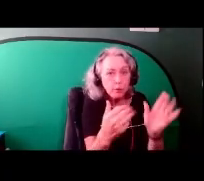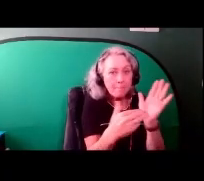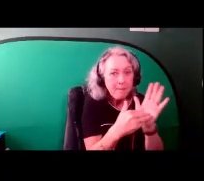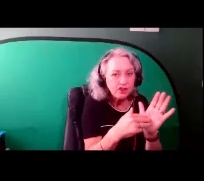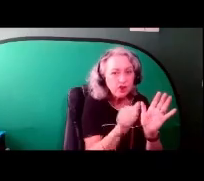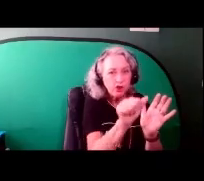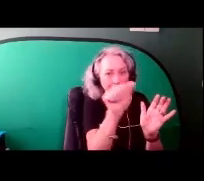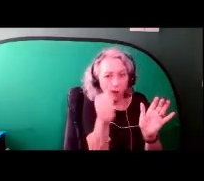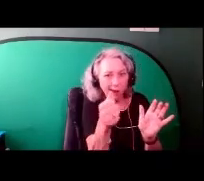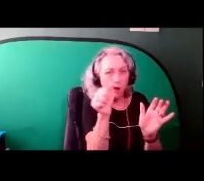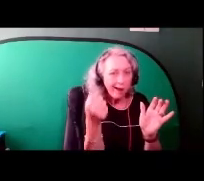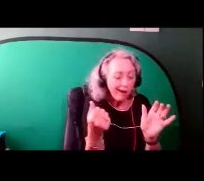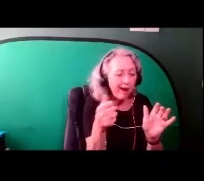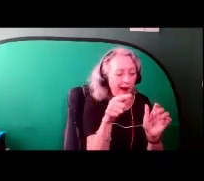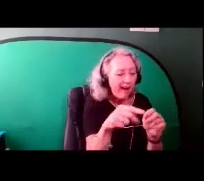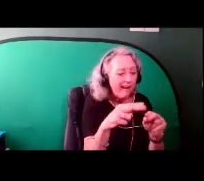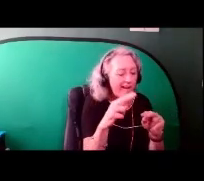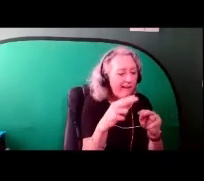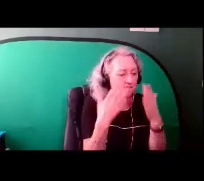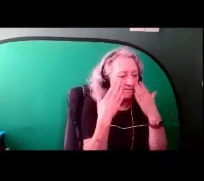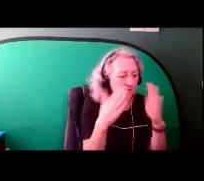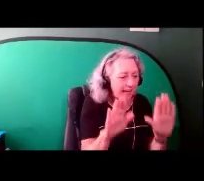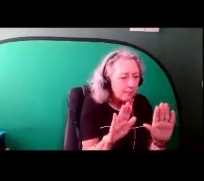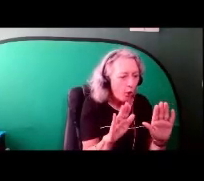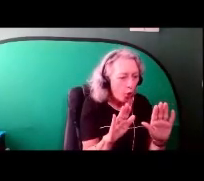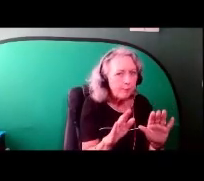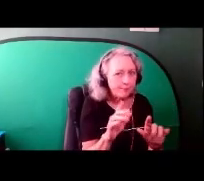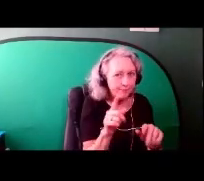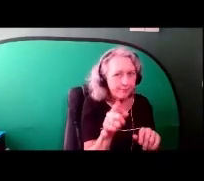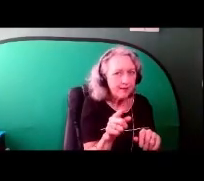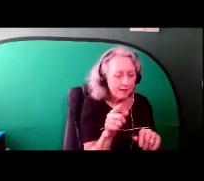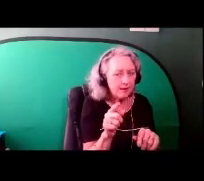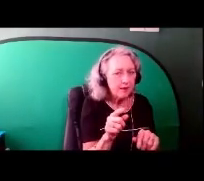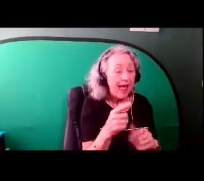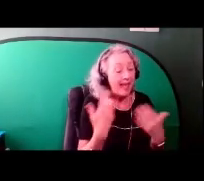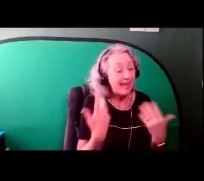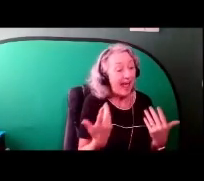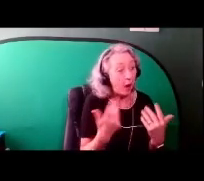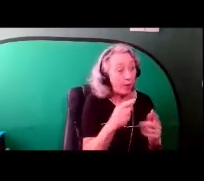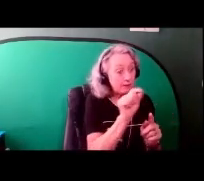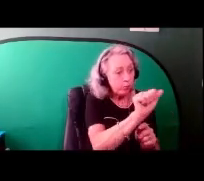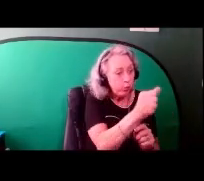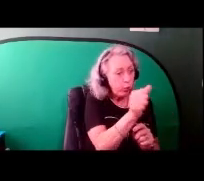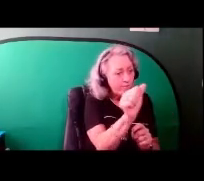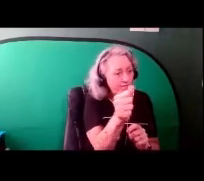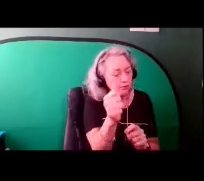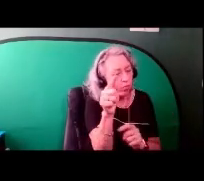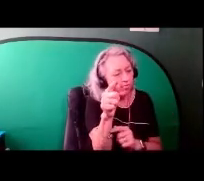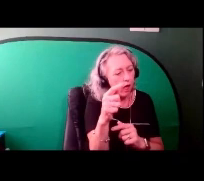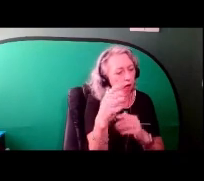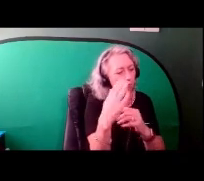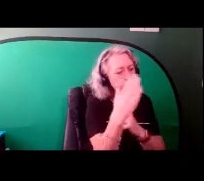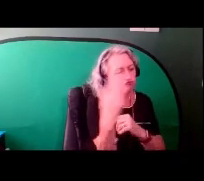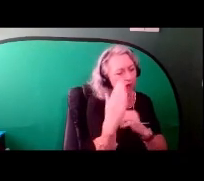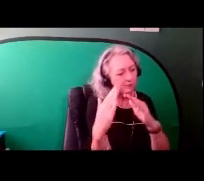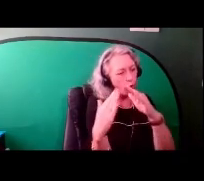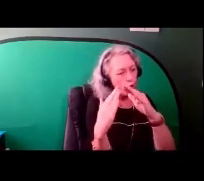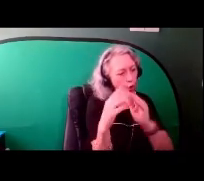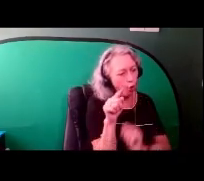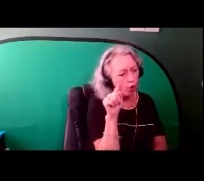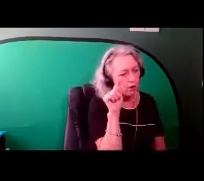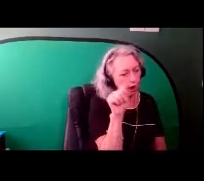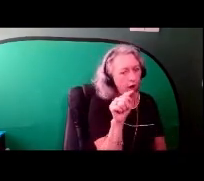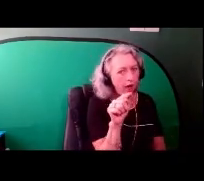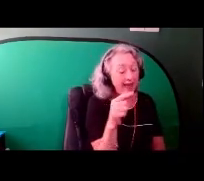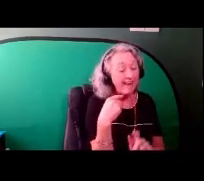So it's now in Double tap to open. There's the VoiceOver hints again. It's now in the top right-hand corner of the home screen. It can't, if I swipe